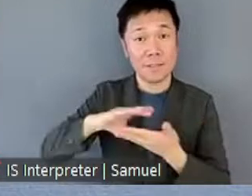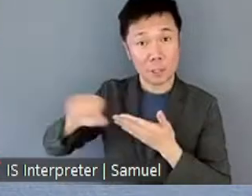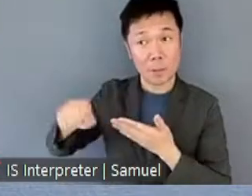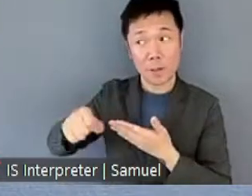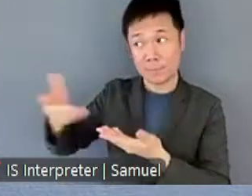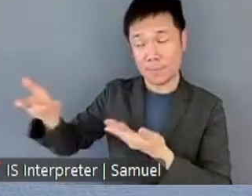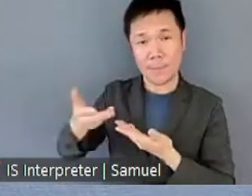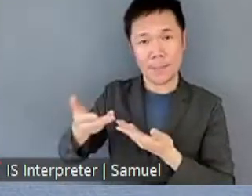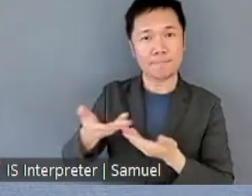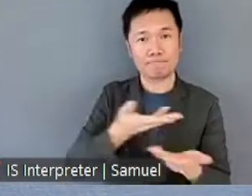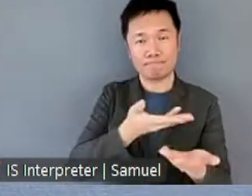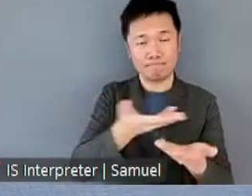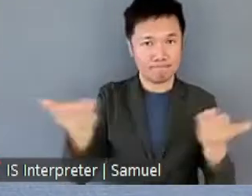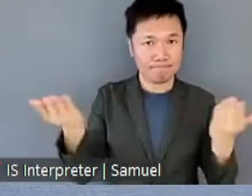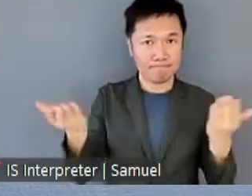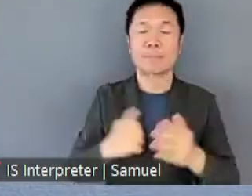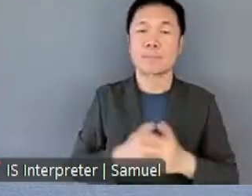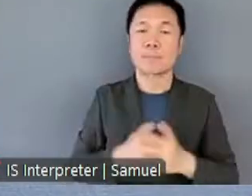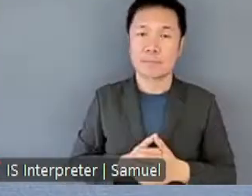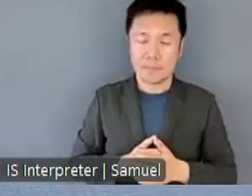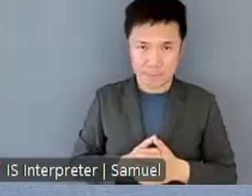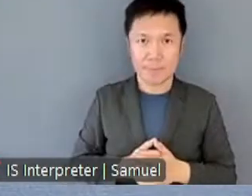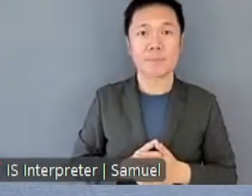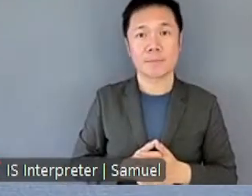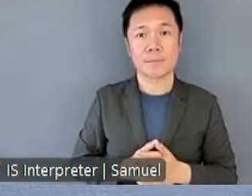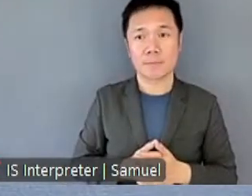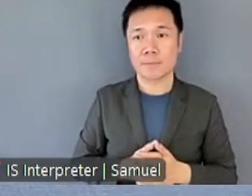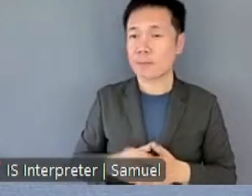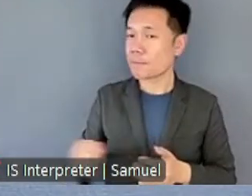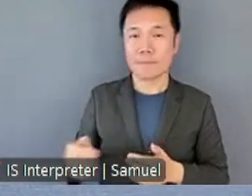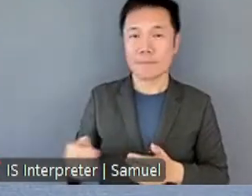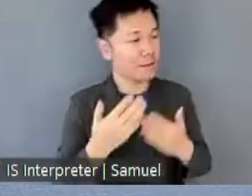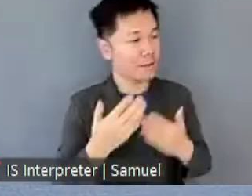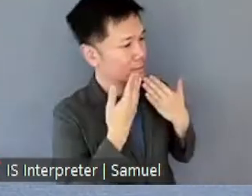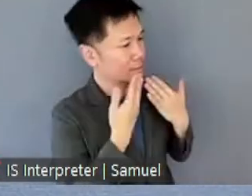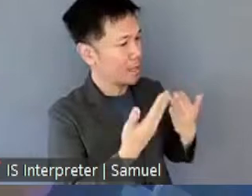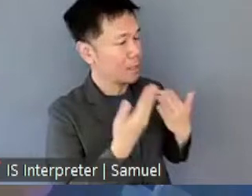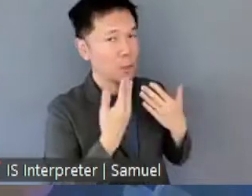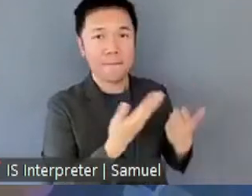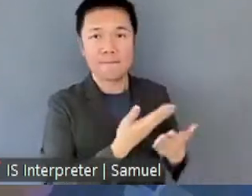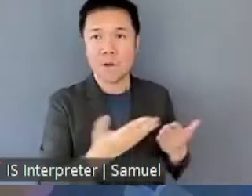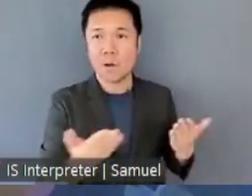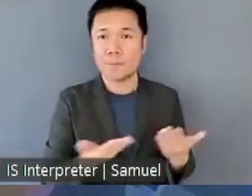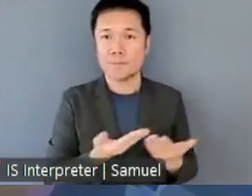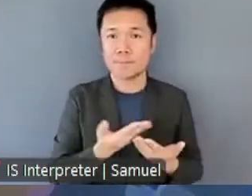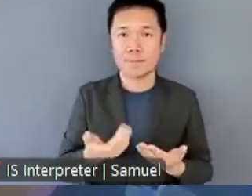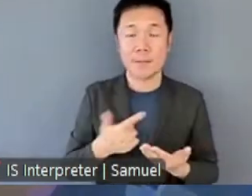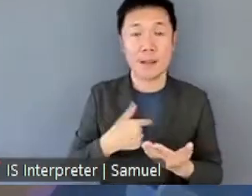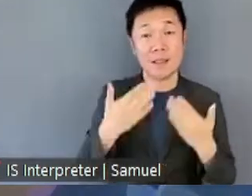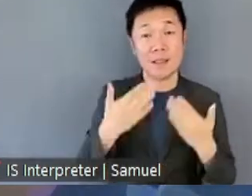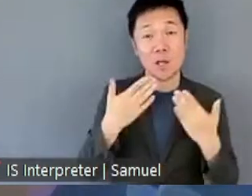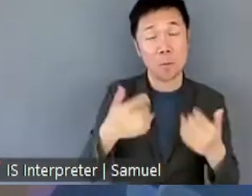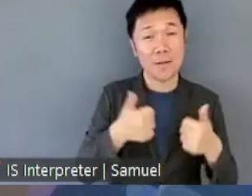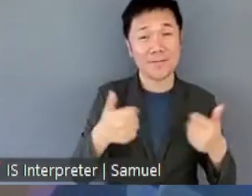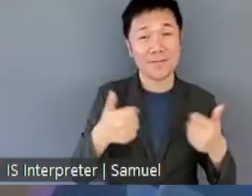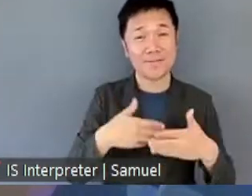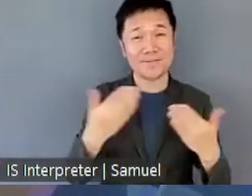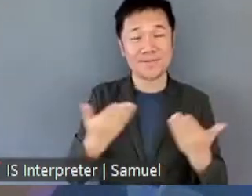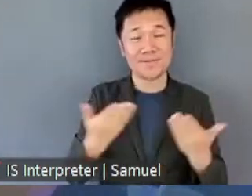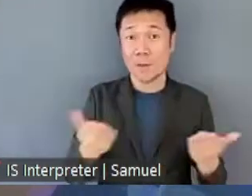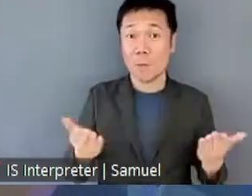make the announcements. Tiziana. Thank you very much, Chair, and a very good morning to